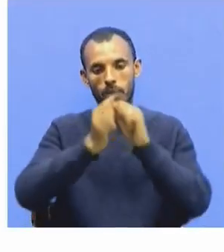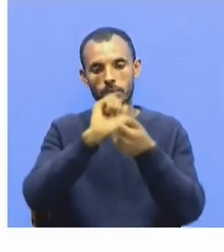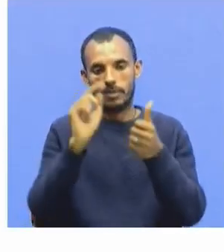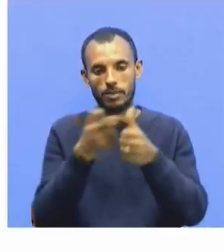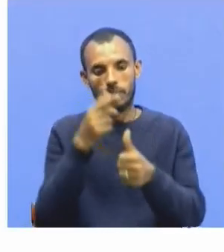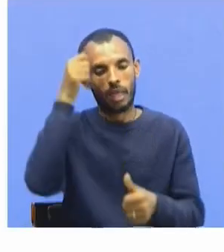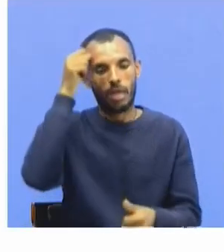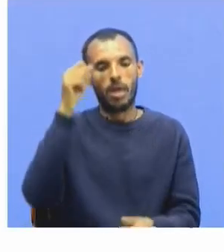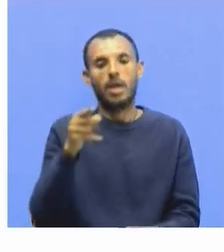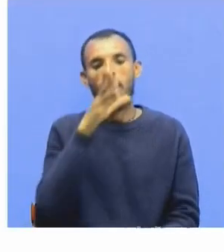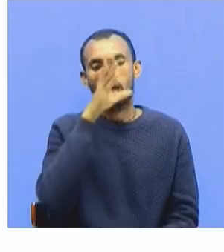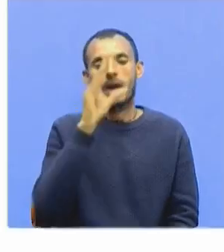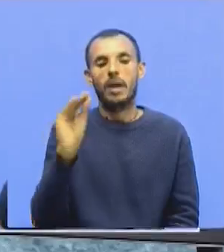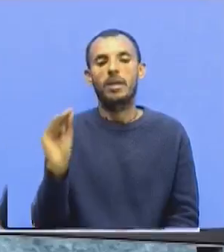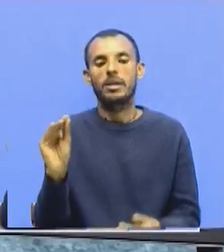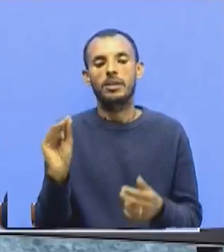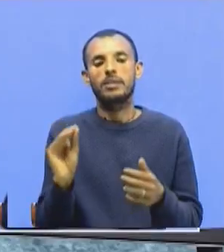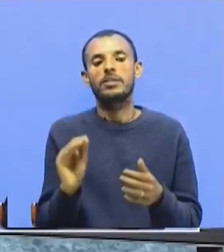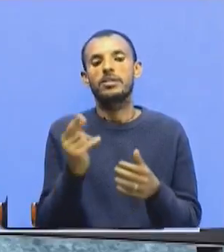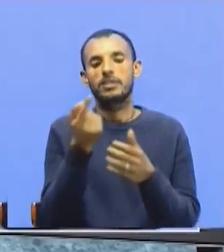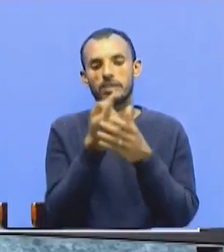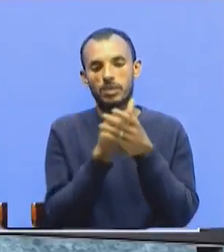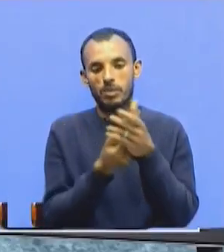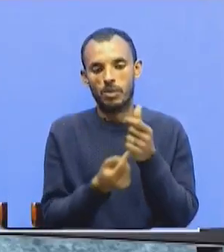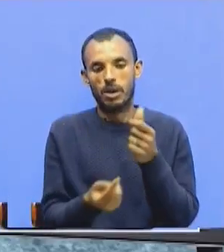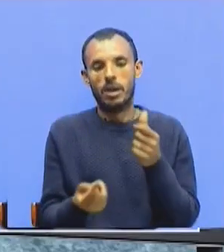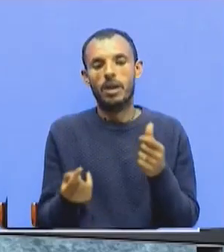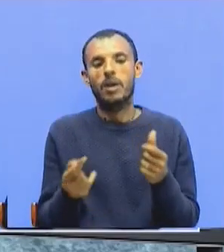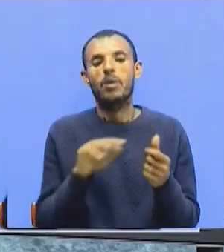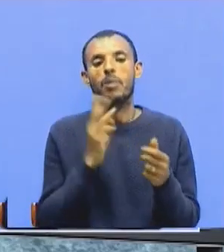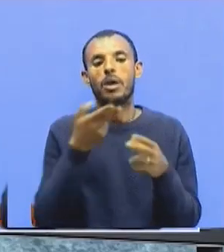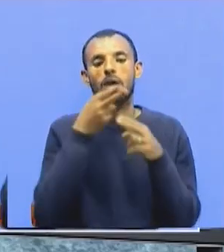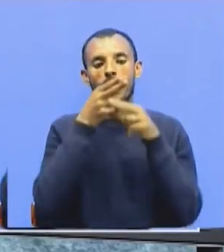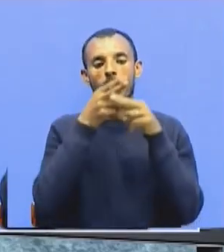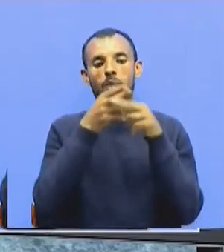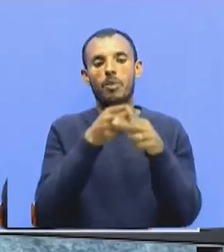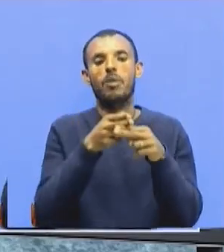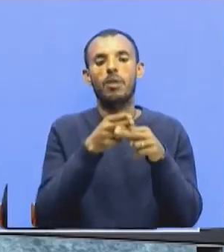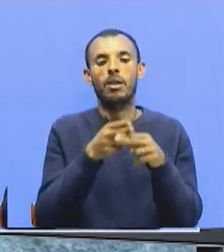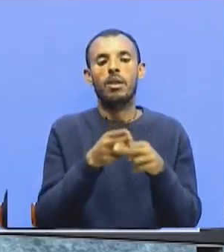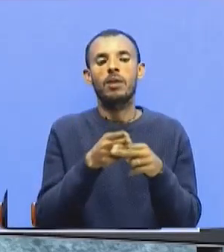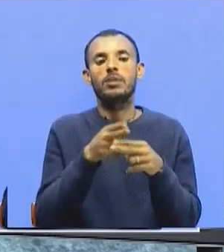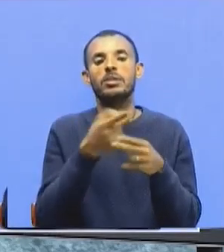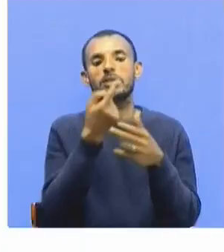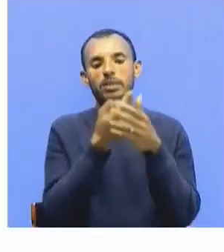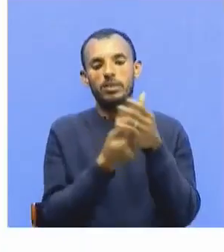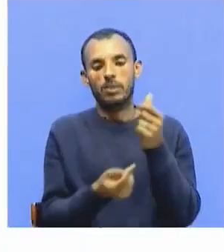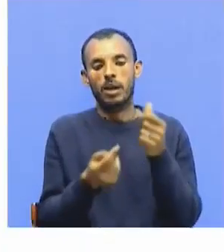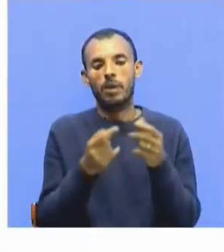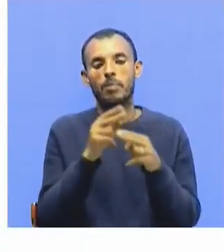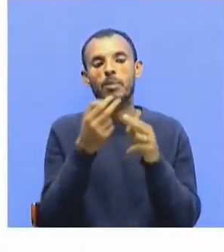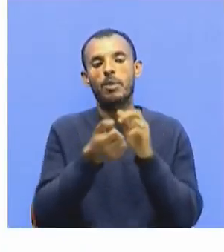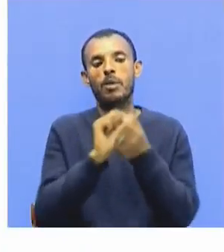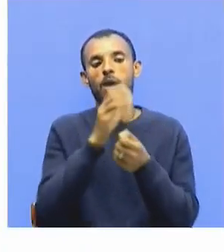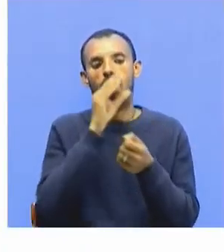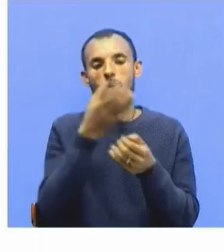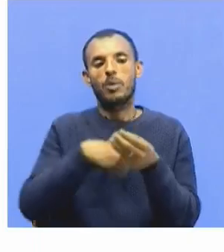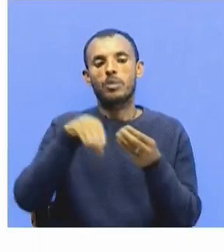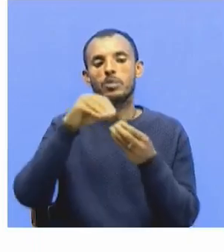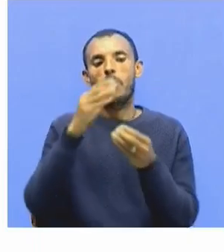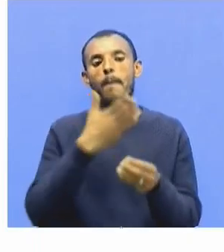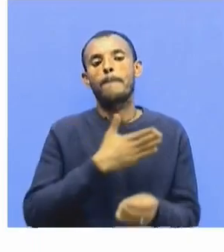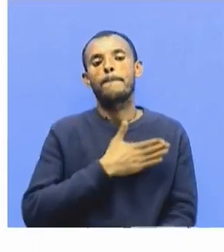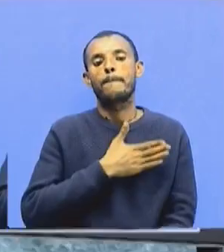he, and also singular, what we called singular pronoun. And also here it is Here